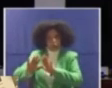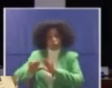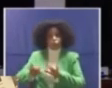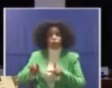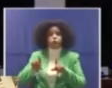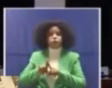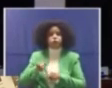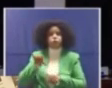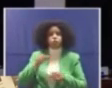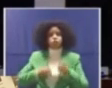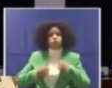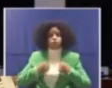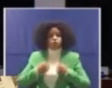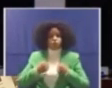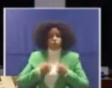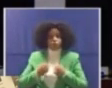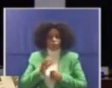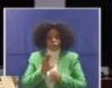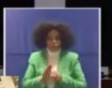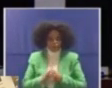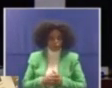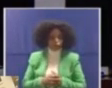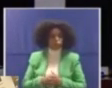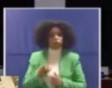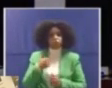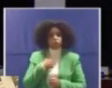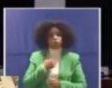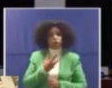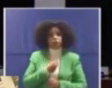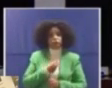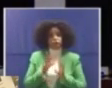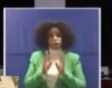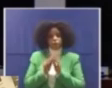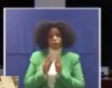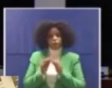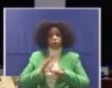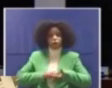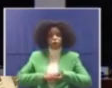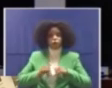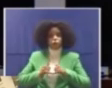week, I had a virtual meeting with Mr. Nicholas Hayzim,